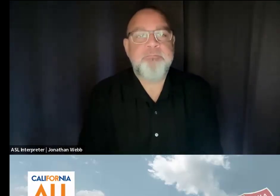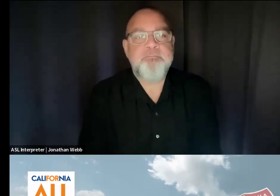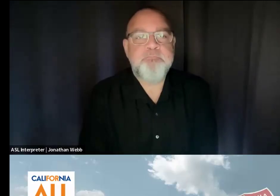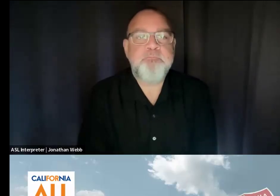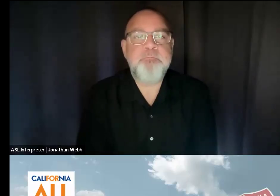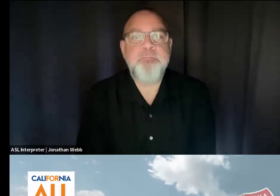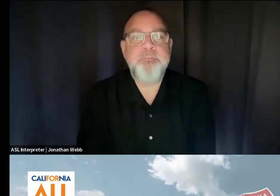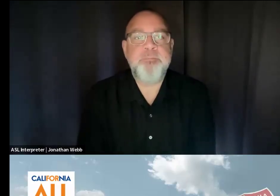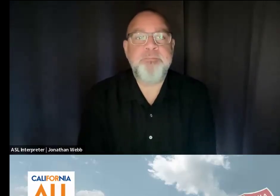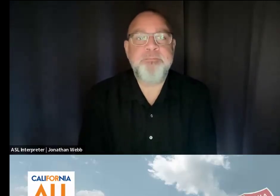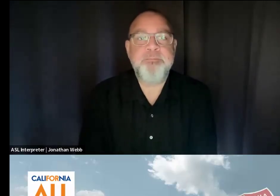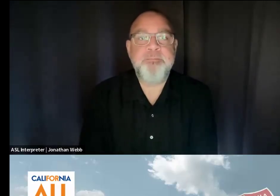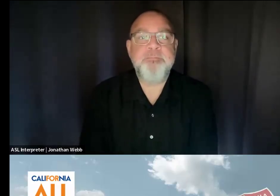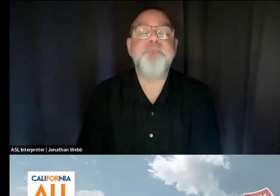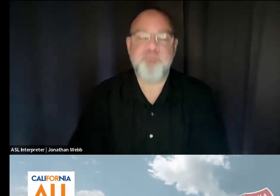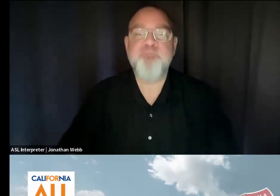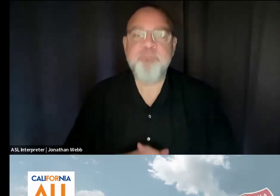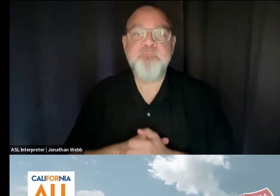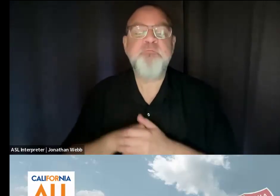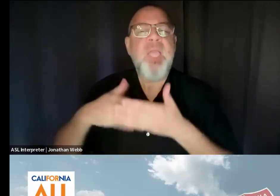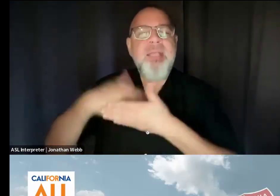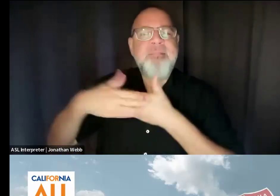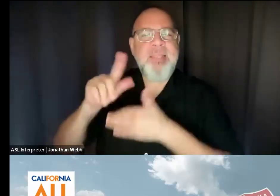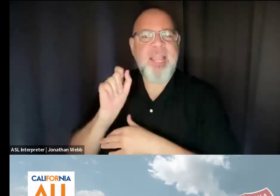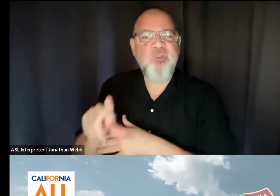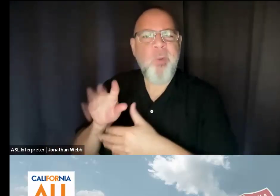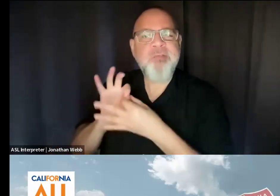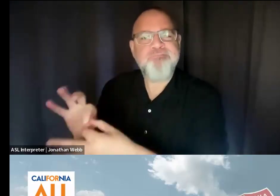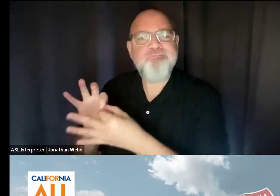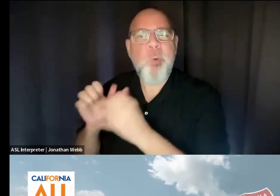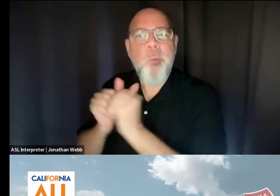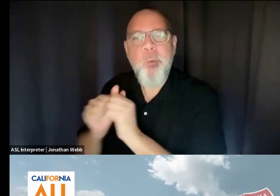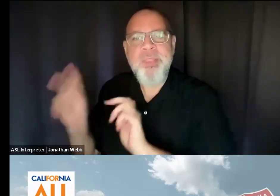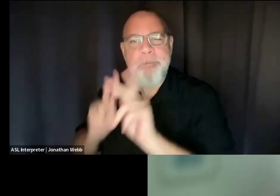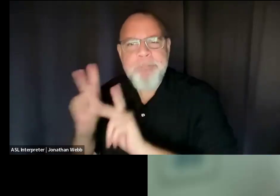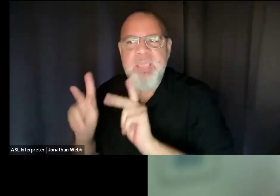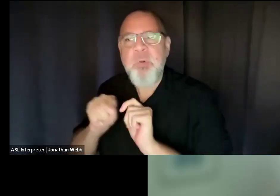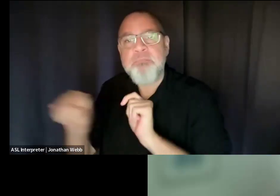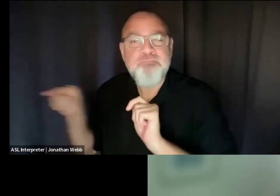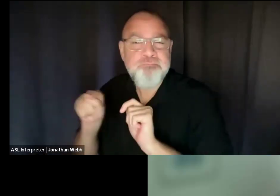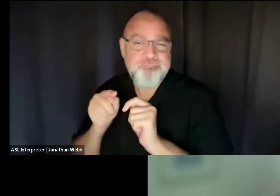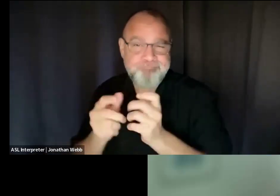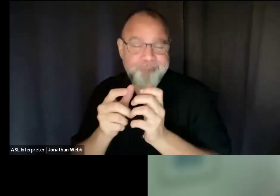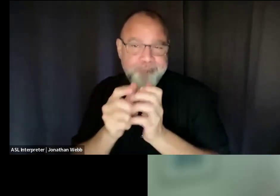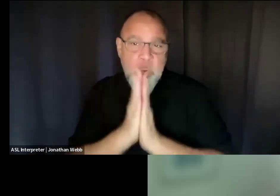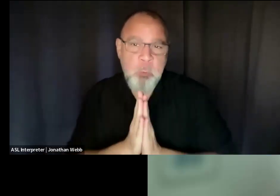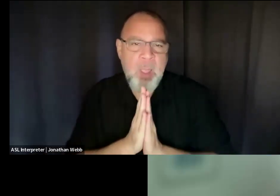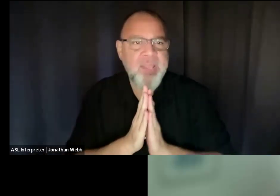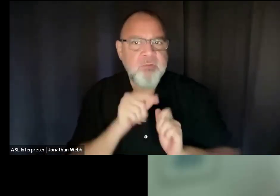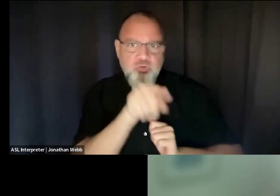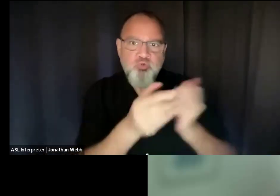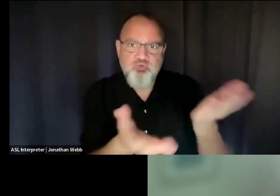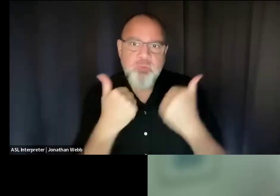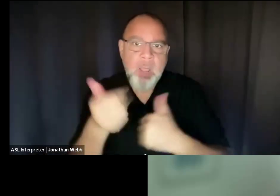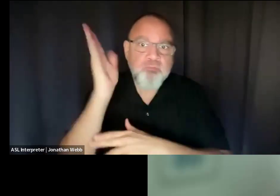work. When I believe the request we got from folks to have you come on was not just your work on AI, but your work